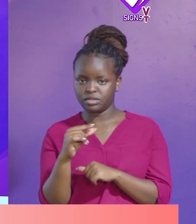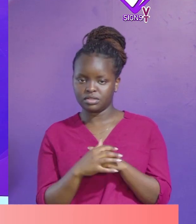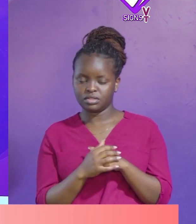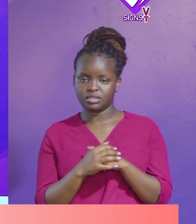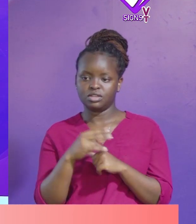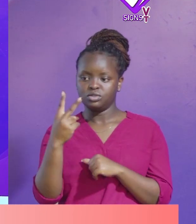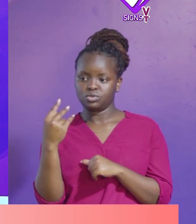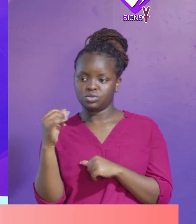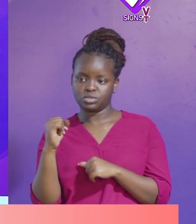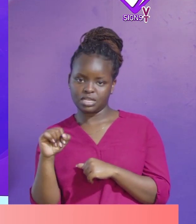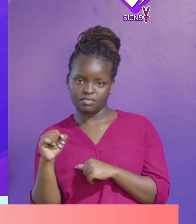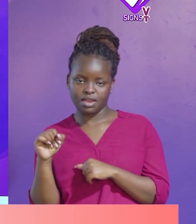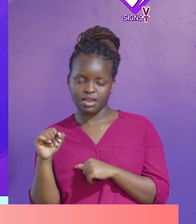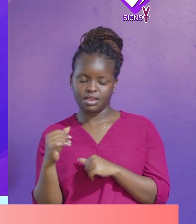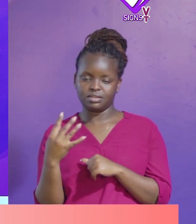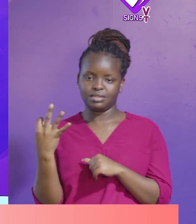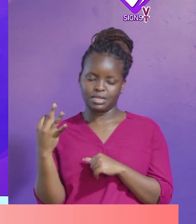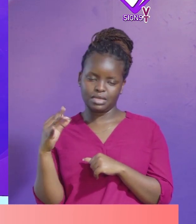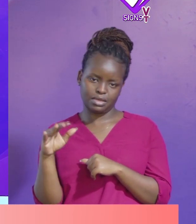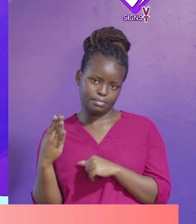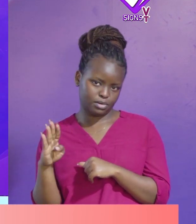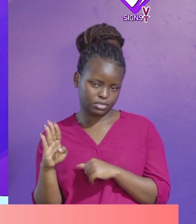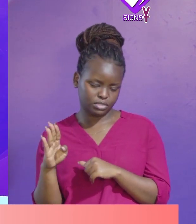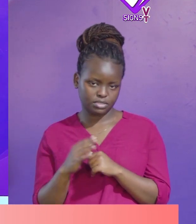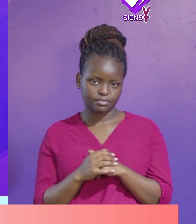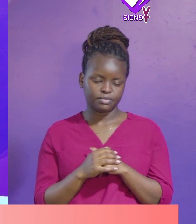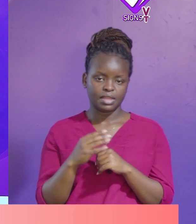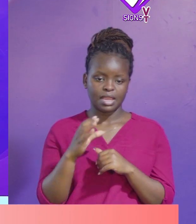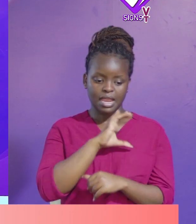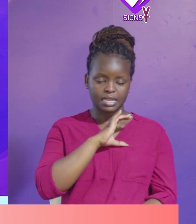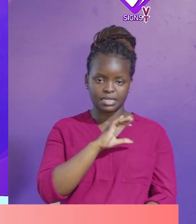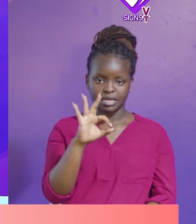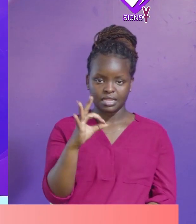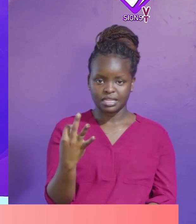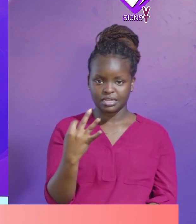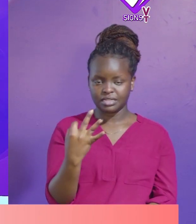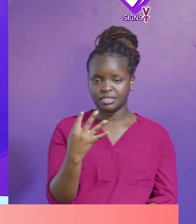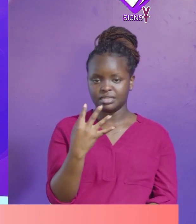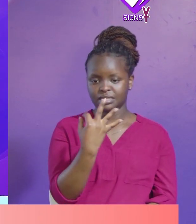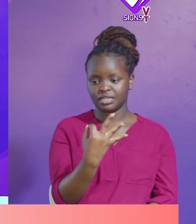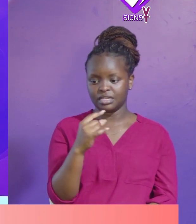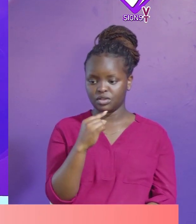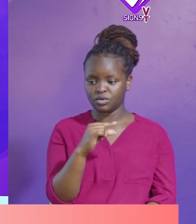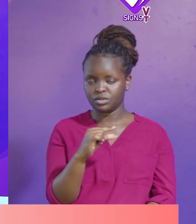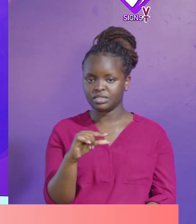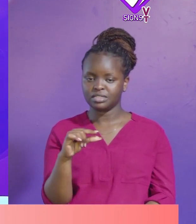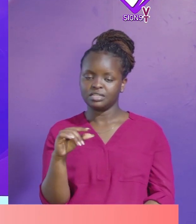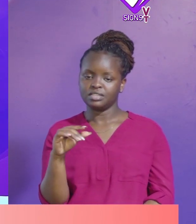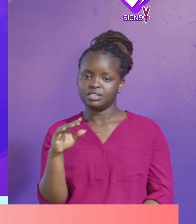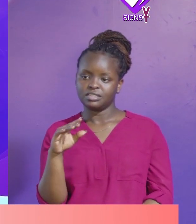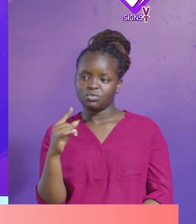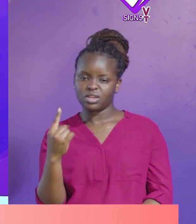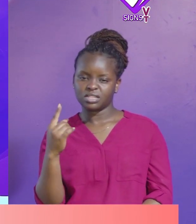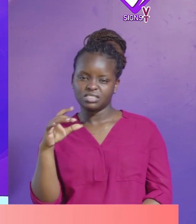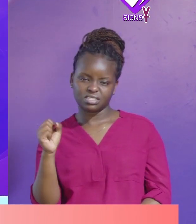medals. Then Canada came third with 3 gold, 1 silver and 1 bronze, totaling to 5. I'll read up